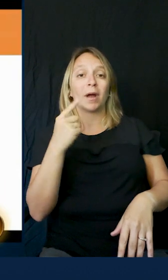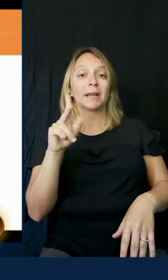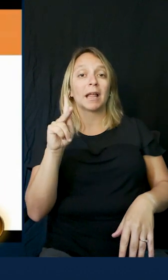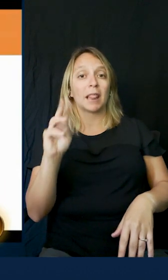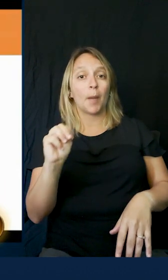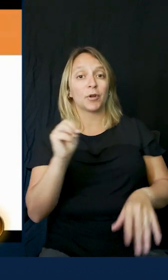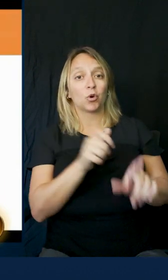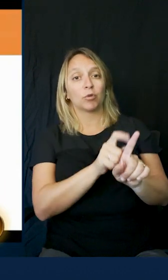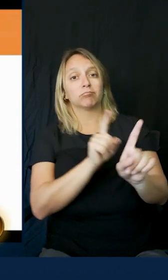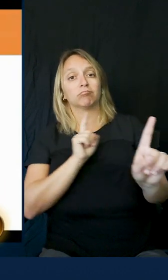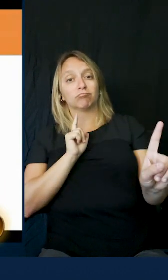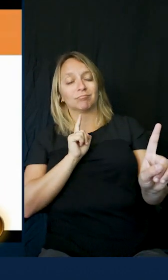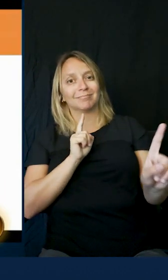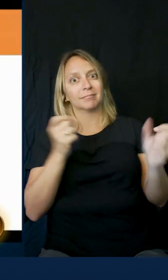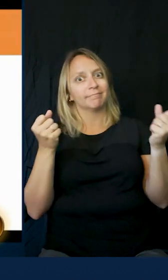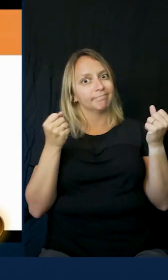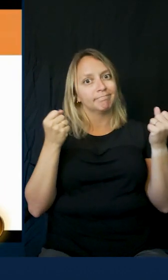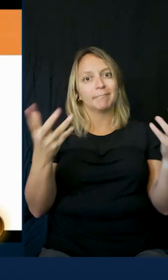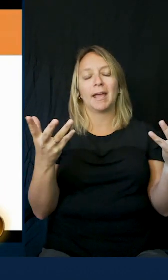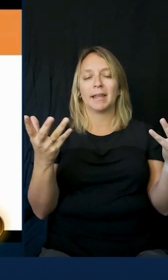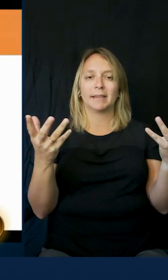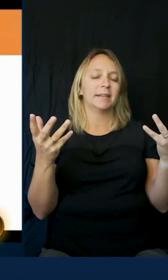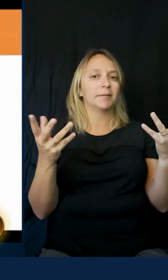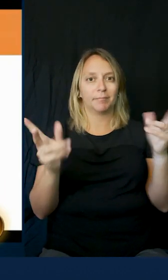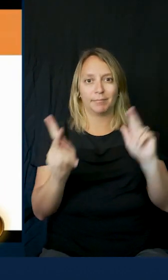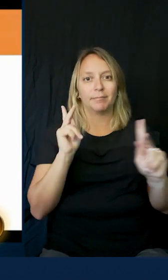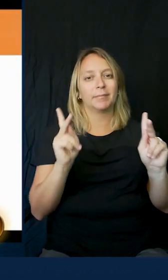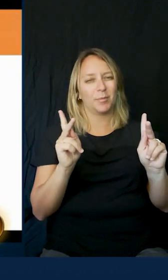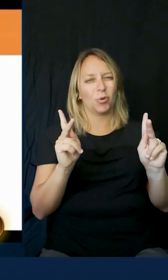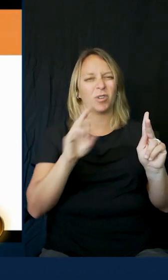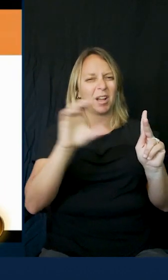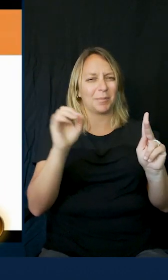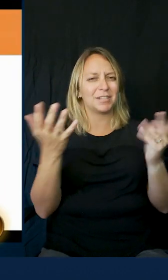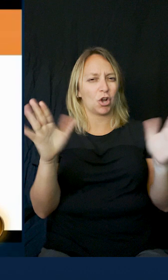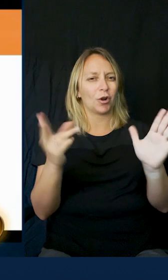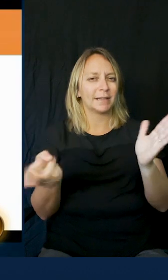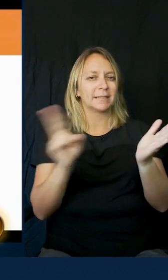number of individuals that have already signed this pledge. As of today, Vancouver Island